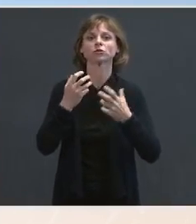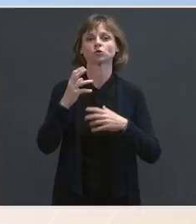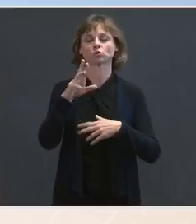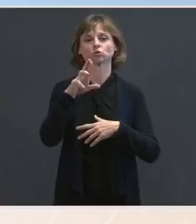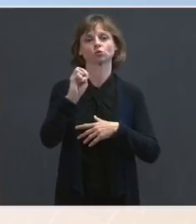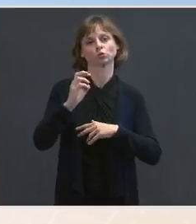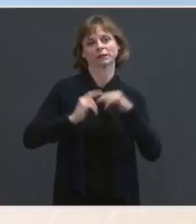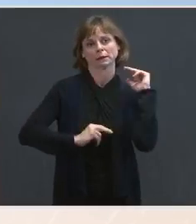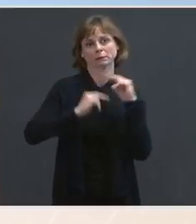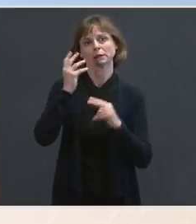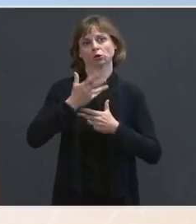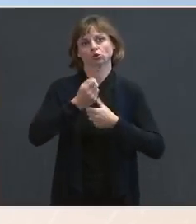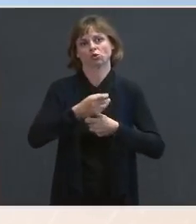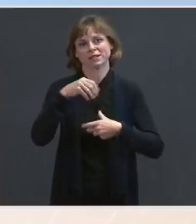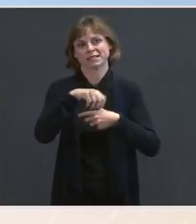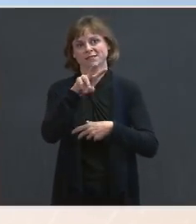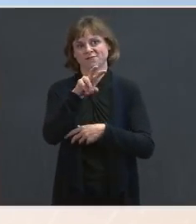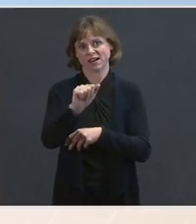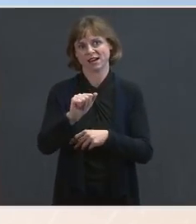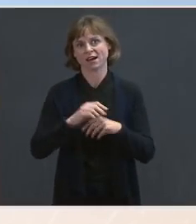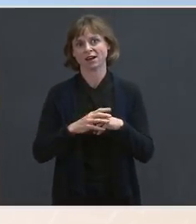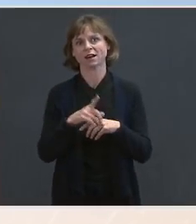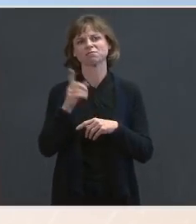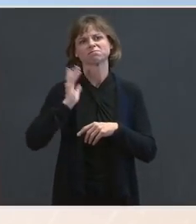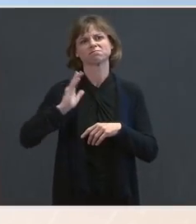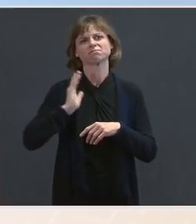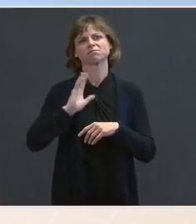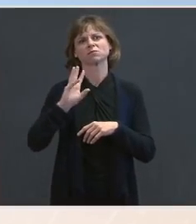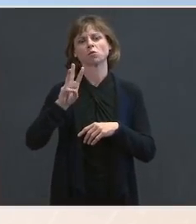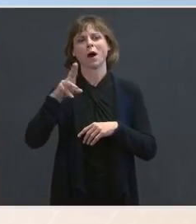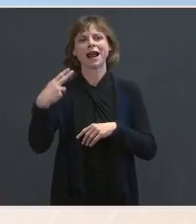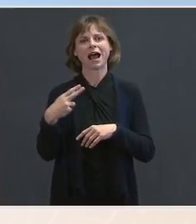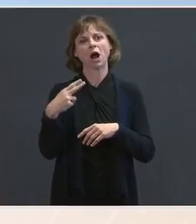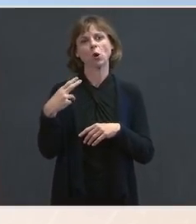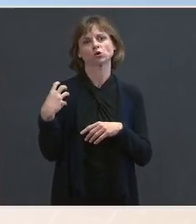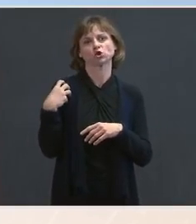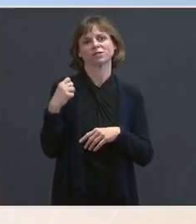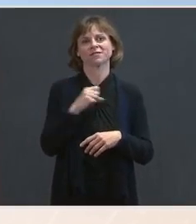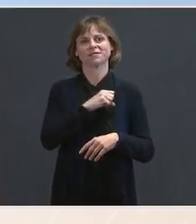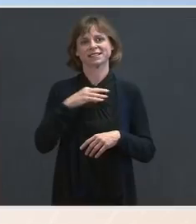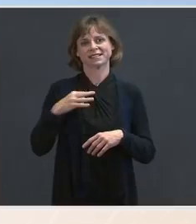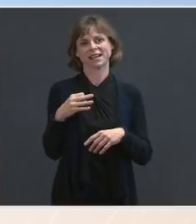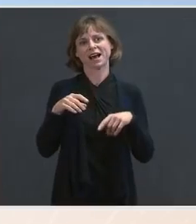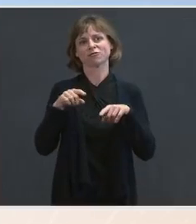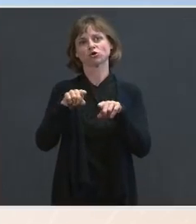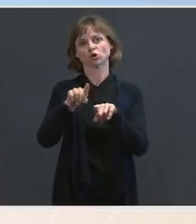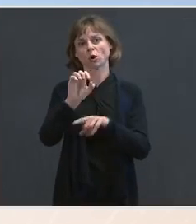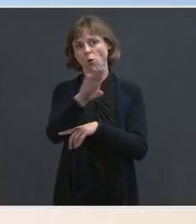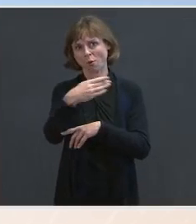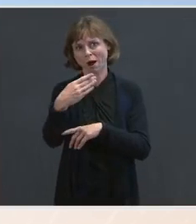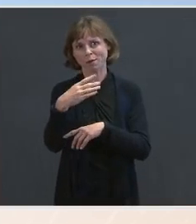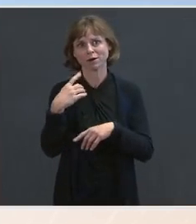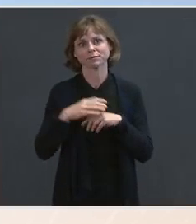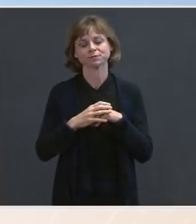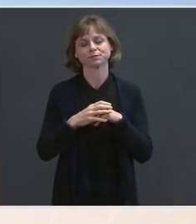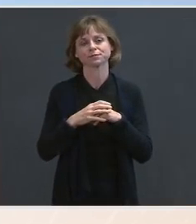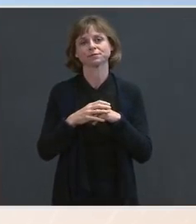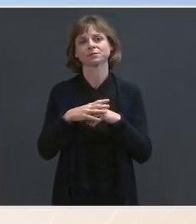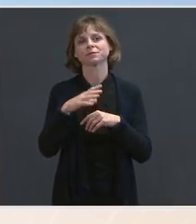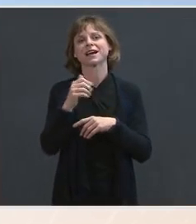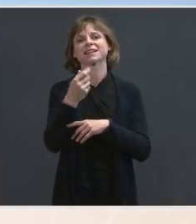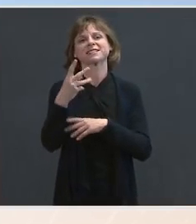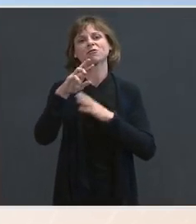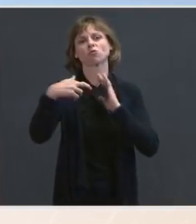Secretary McDonough served as White House Chief of Staff in the Obama-Biden administration for 4 years. He also served in several roles on the National